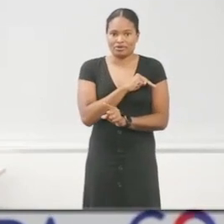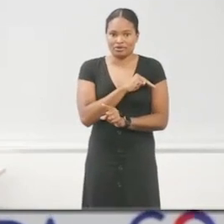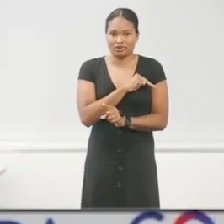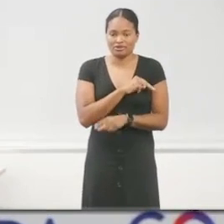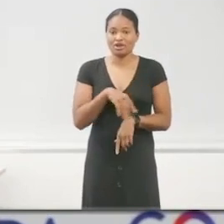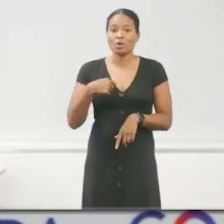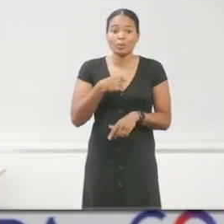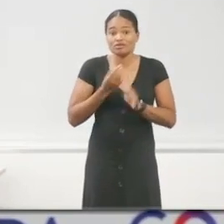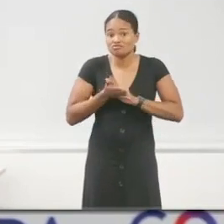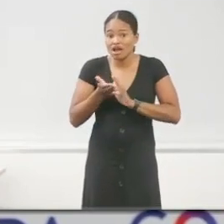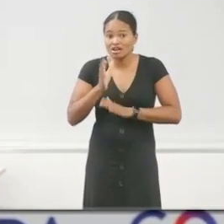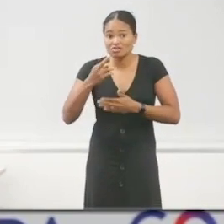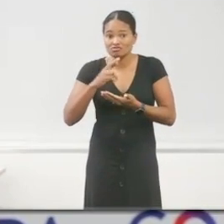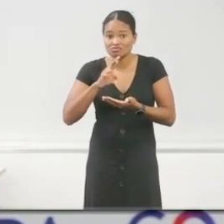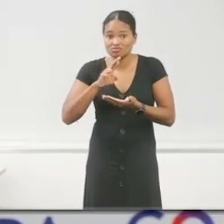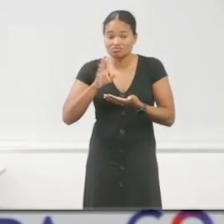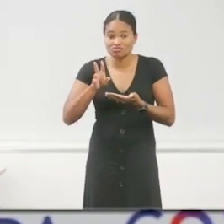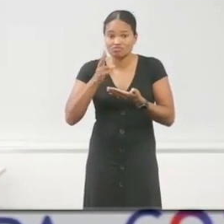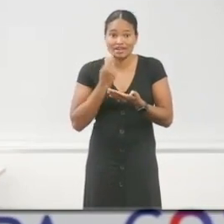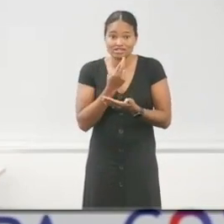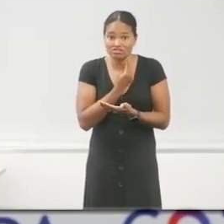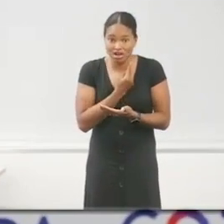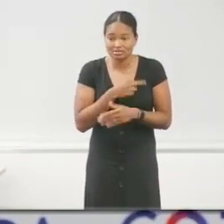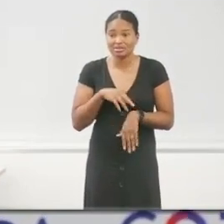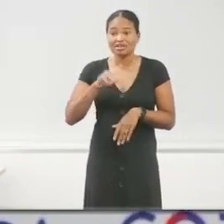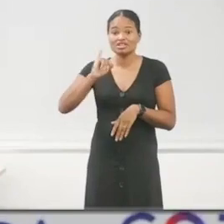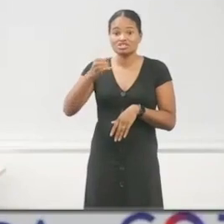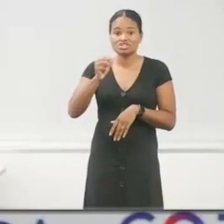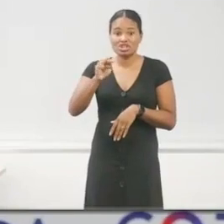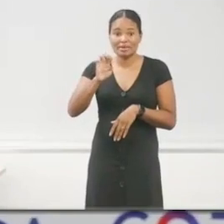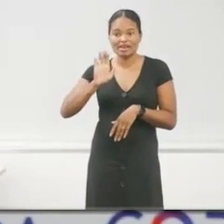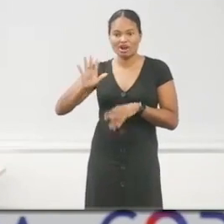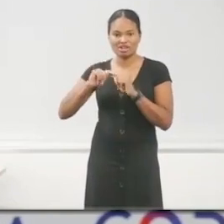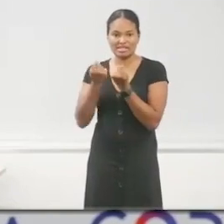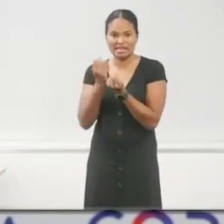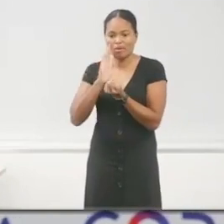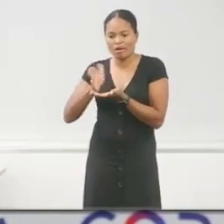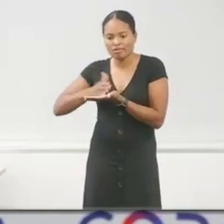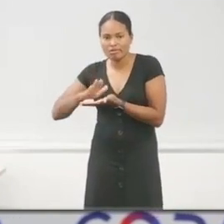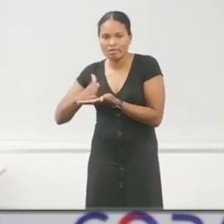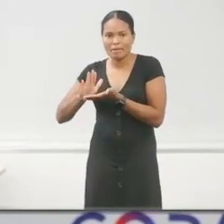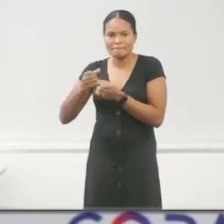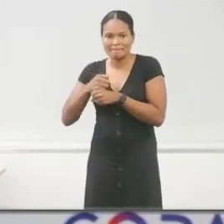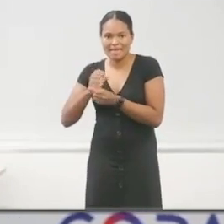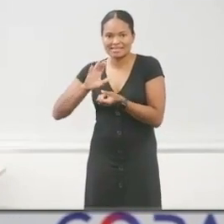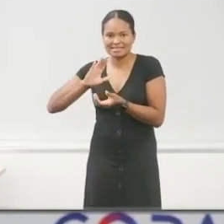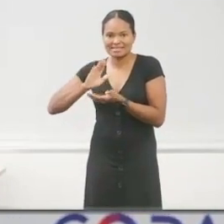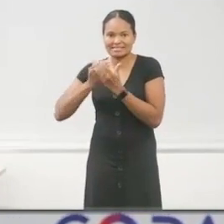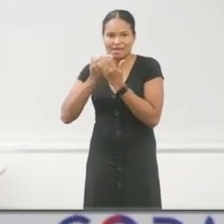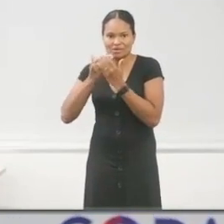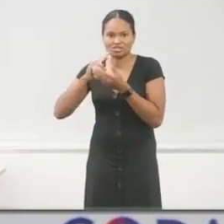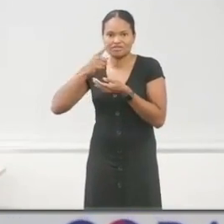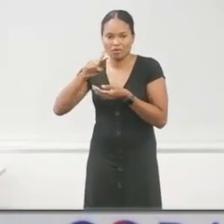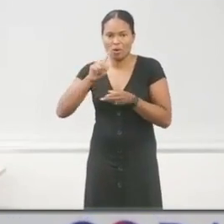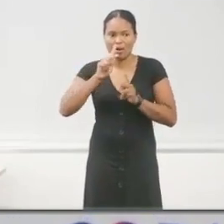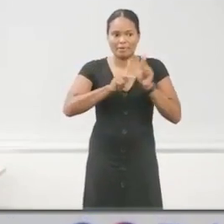run a restaurant. Janie and her team provide sandwiches for many of the jails here in Maricopa County, and Copa cookies